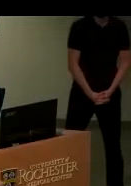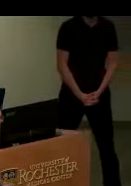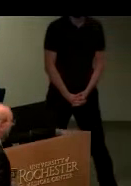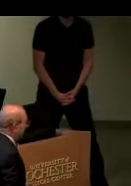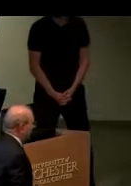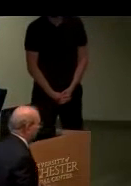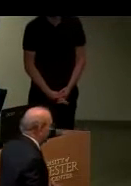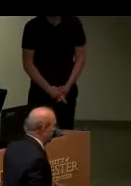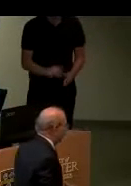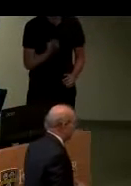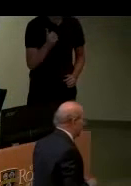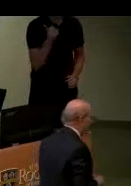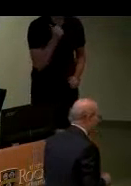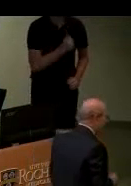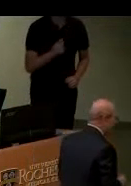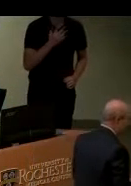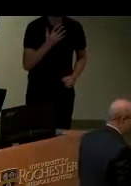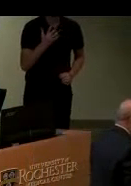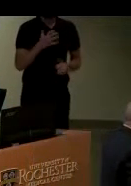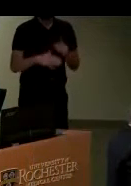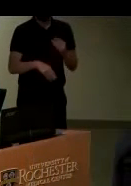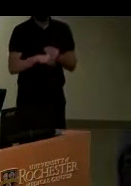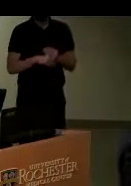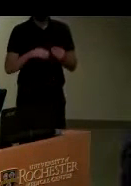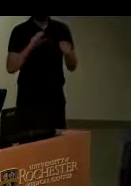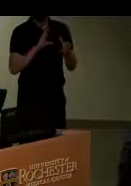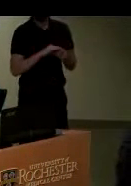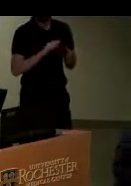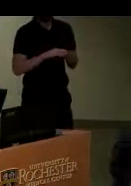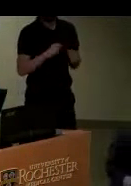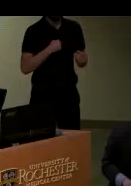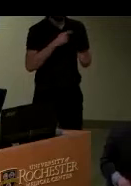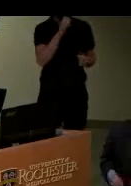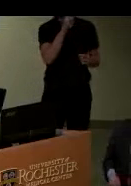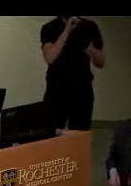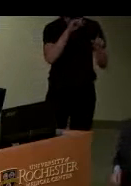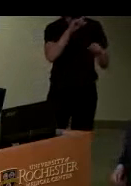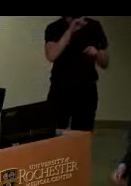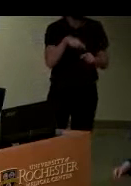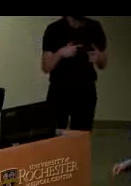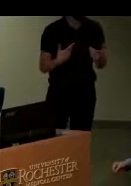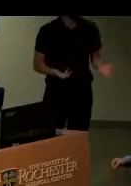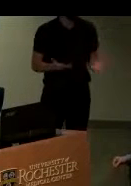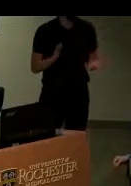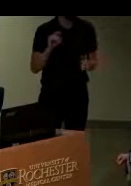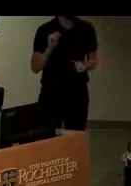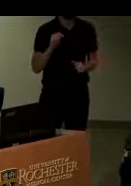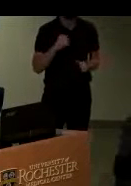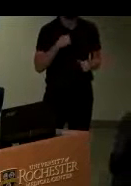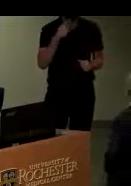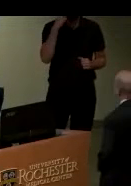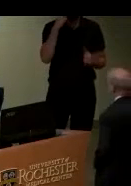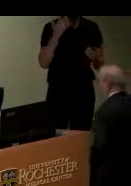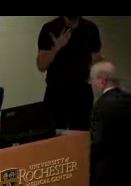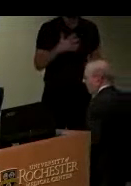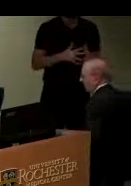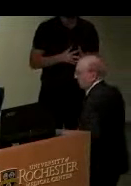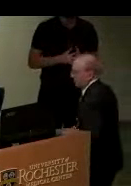So if anybody wants to add comments, I don't know that I can answer questions, but I